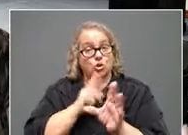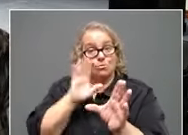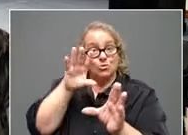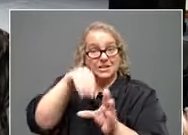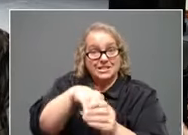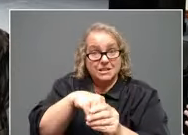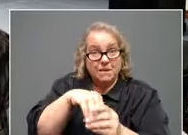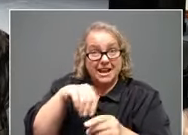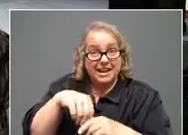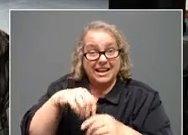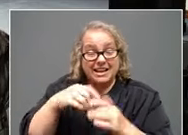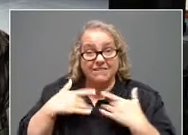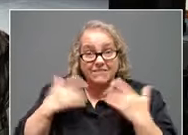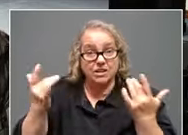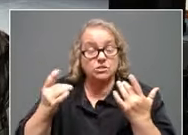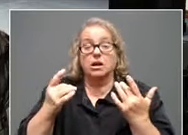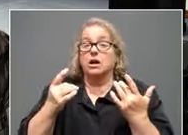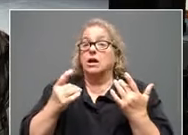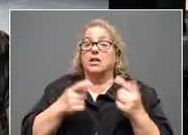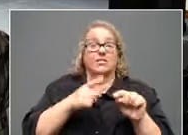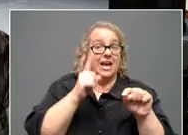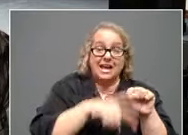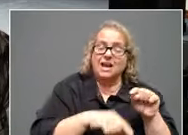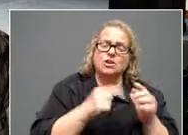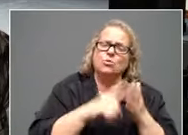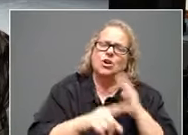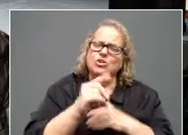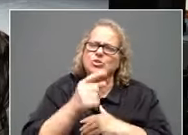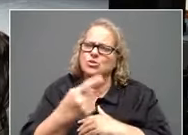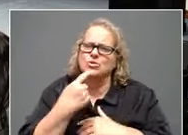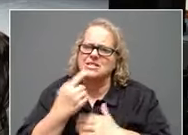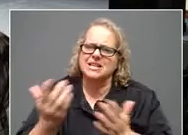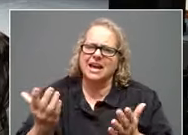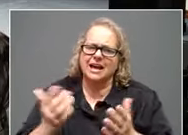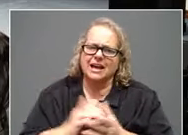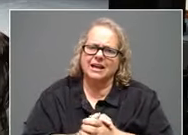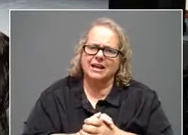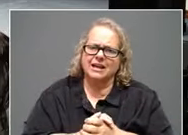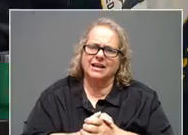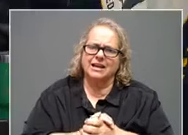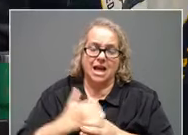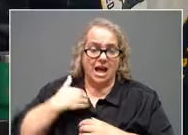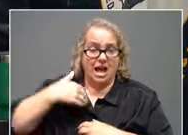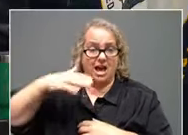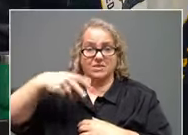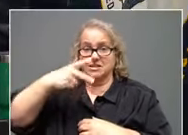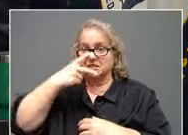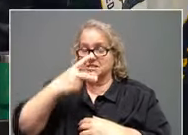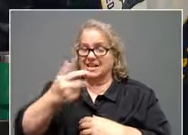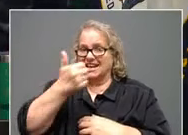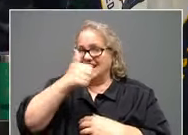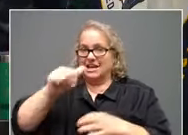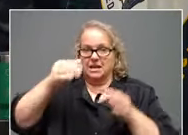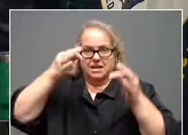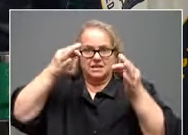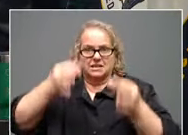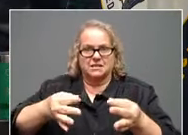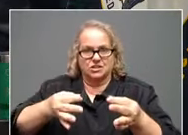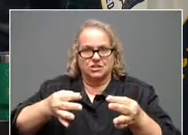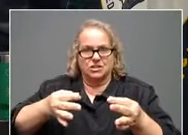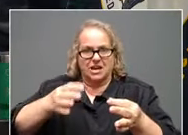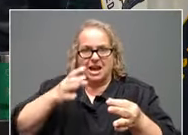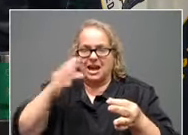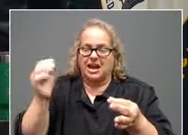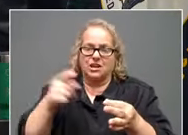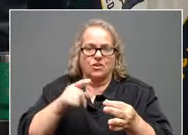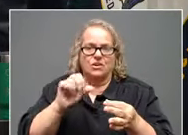not? What do you say to them? I have not seen a single decision, and certainly there isn't a